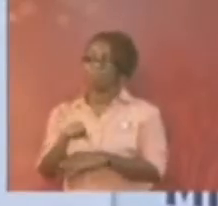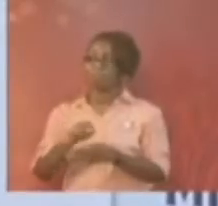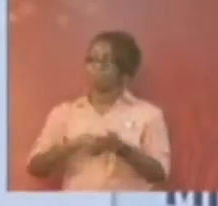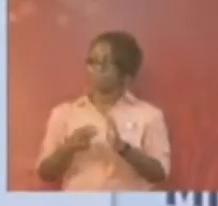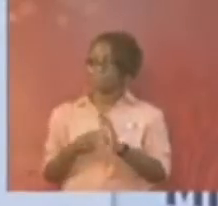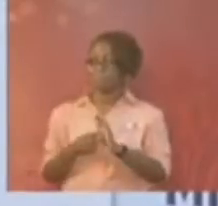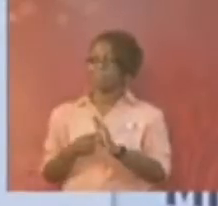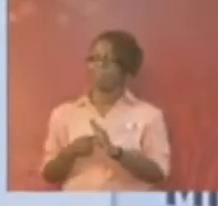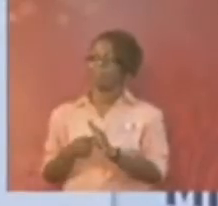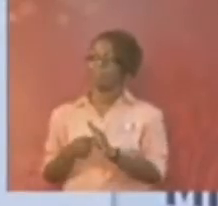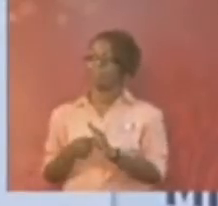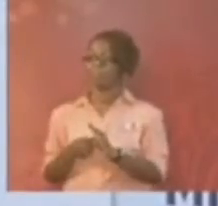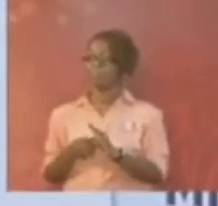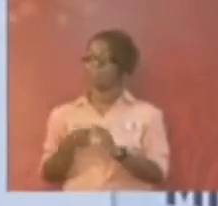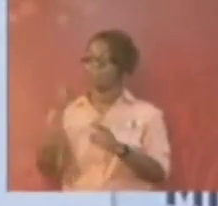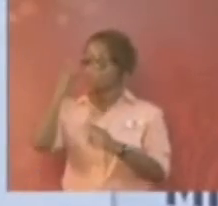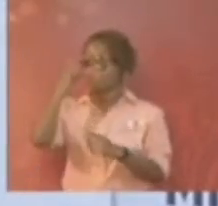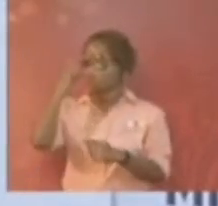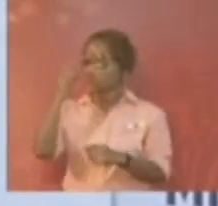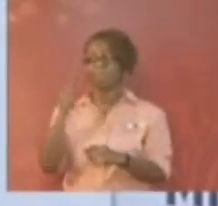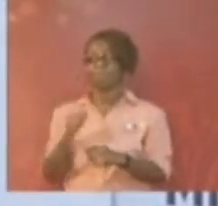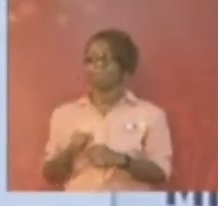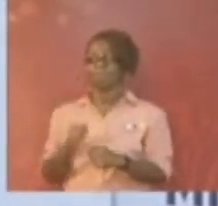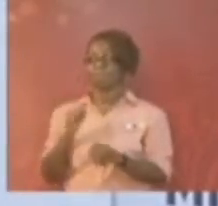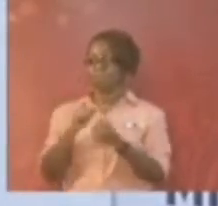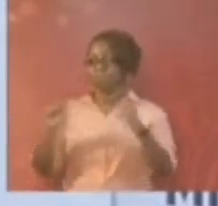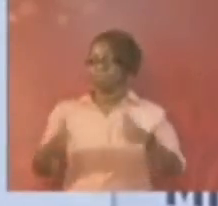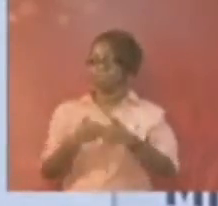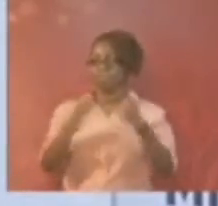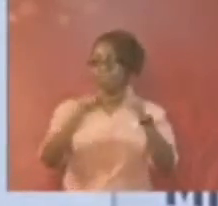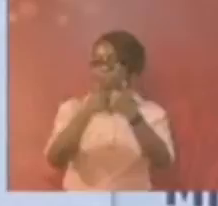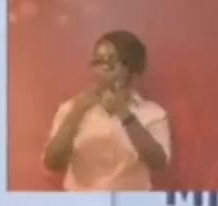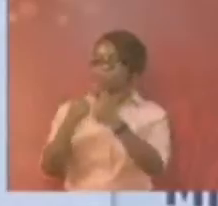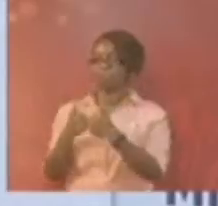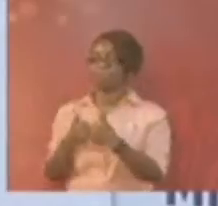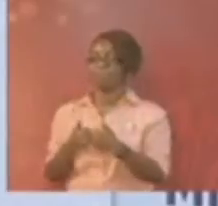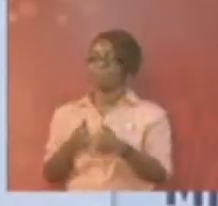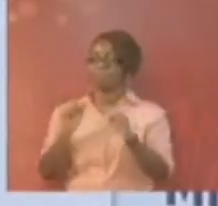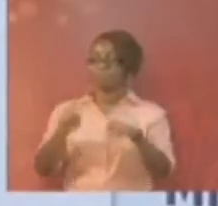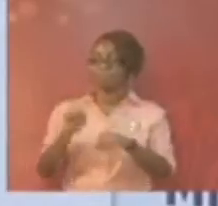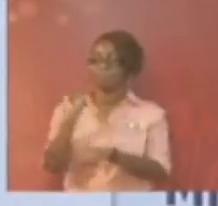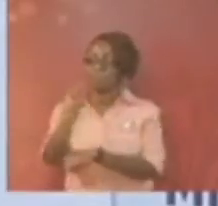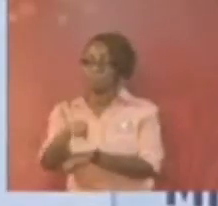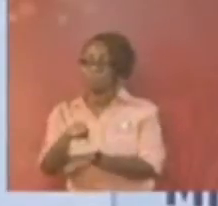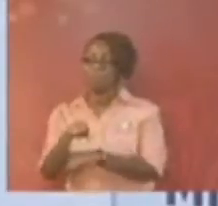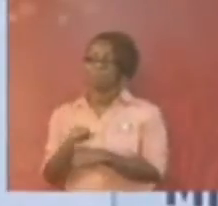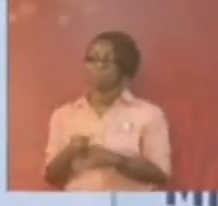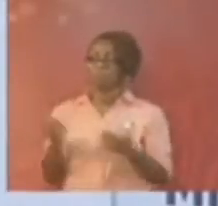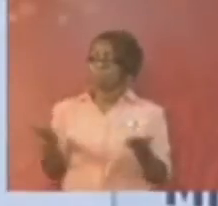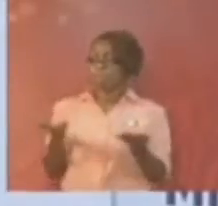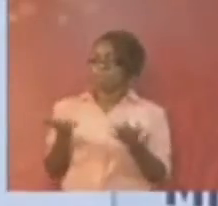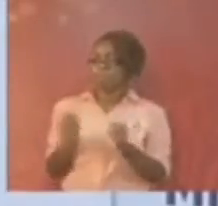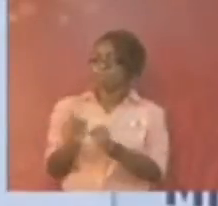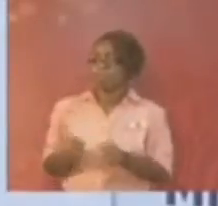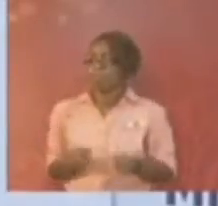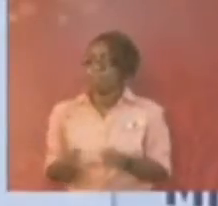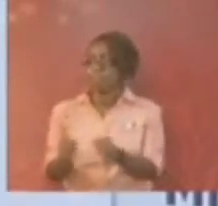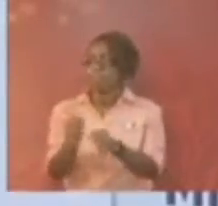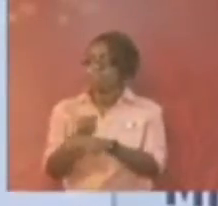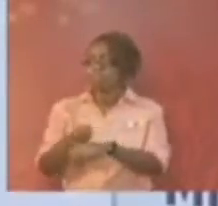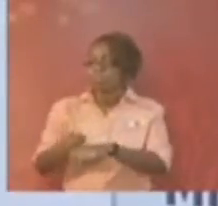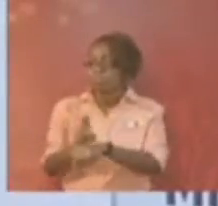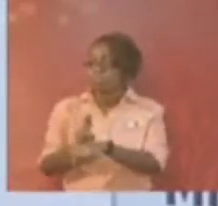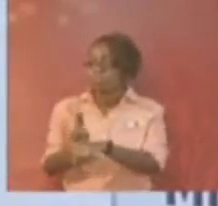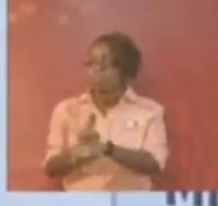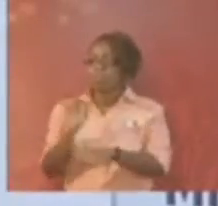about how we're going to overcome these challenges and come up with some strategies. So I want us to think about it from that point of view. This